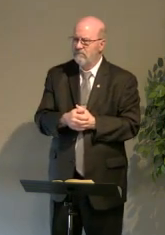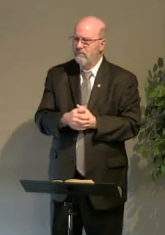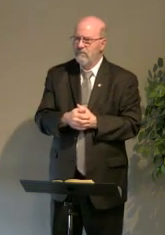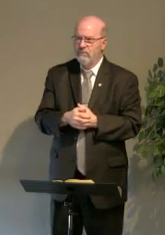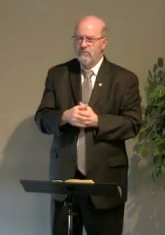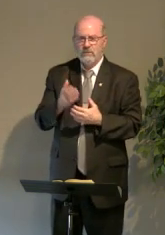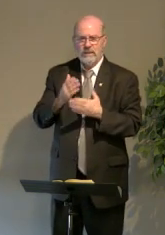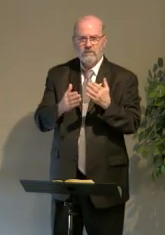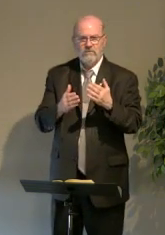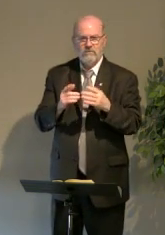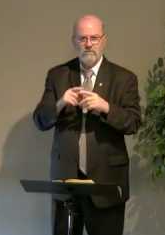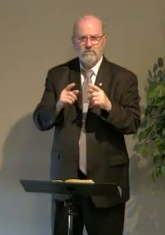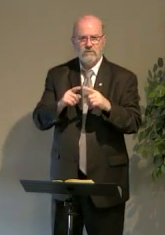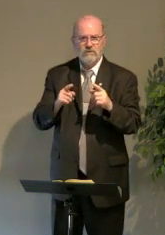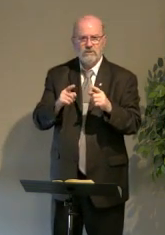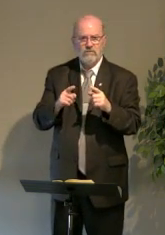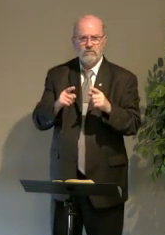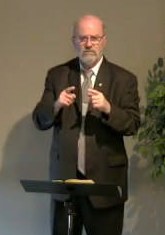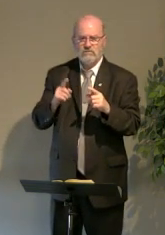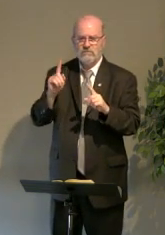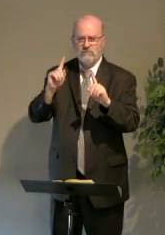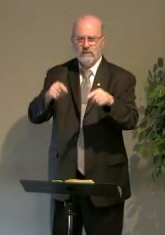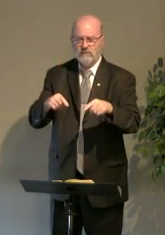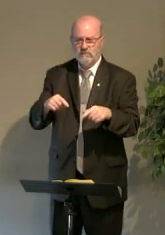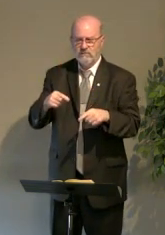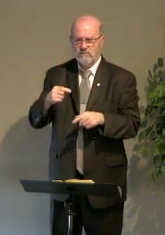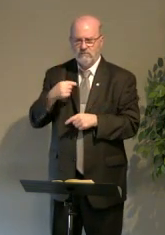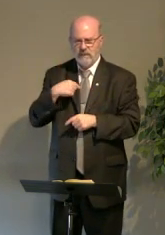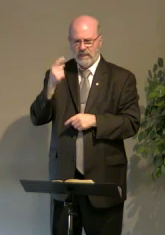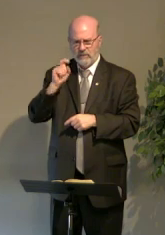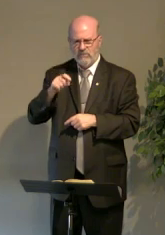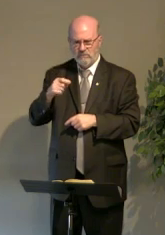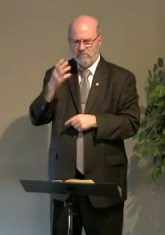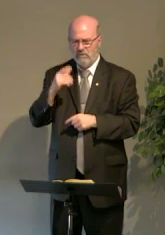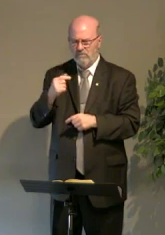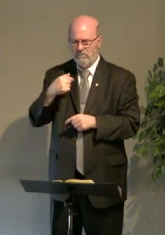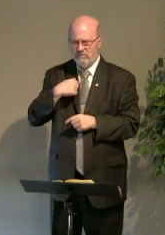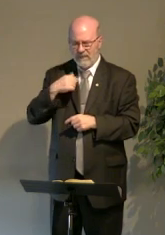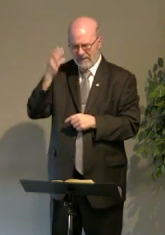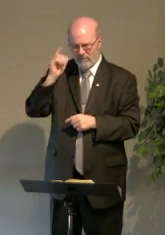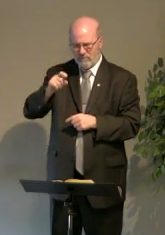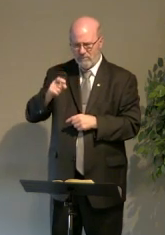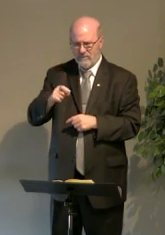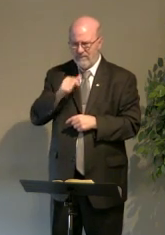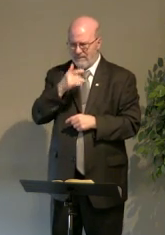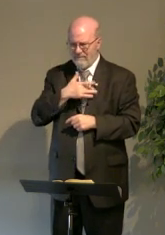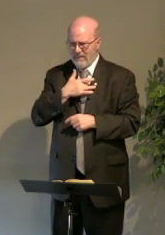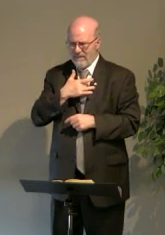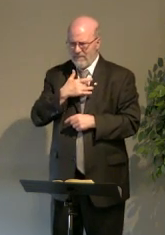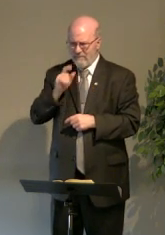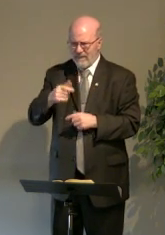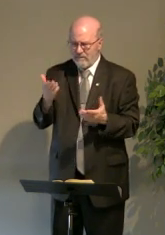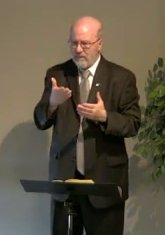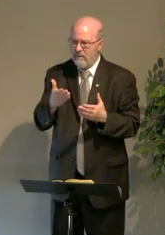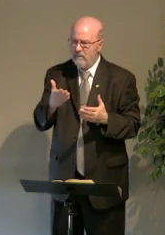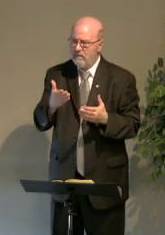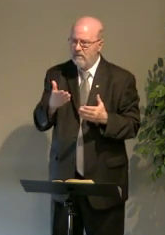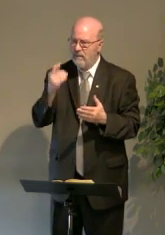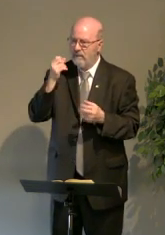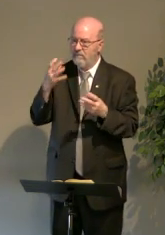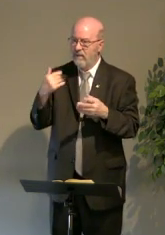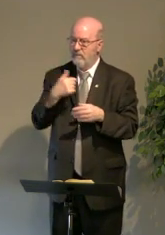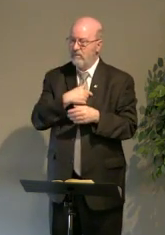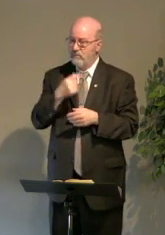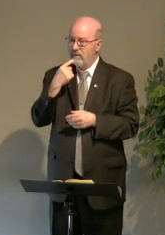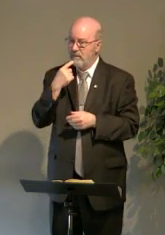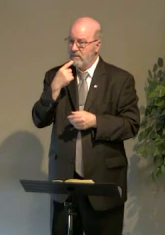have some obligatory responses. Well, I know I'm supposed to, or I didn't really feel like it, but I had to be here. But I think many of us